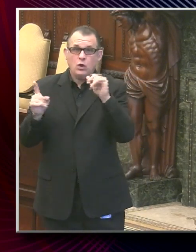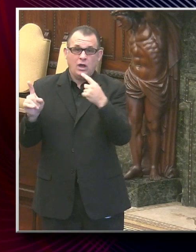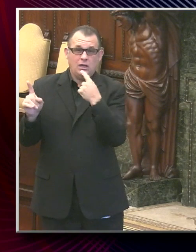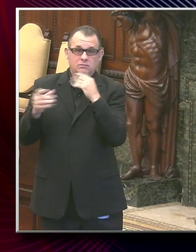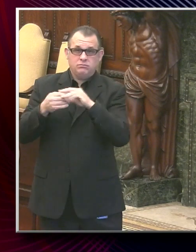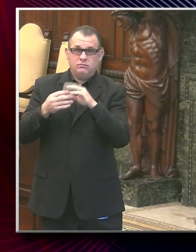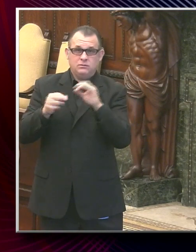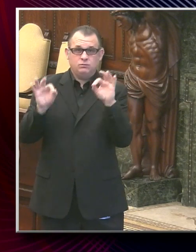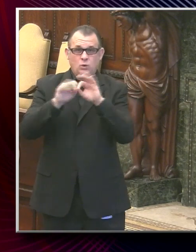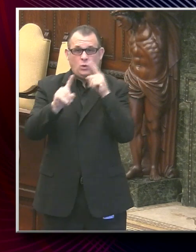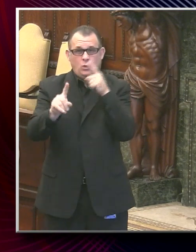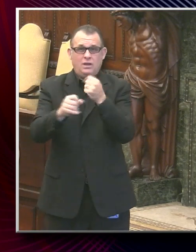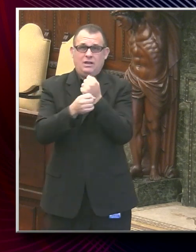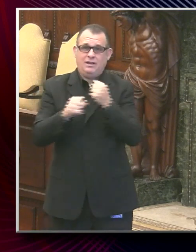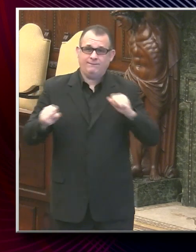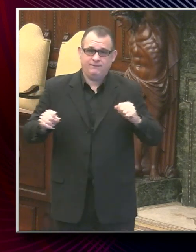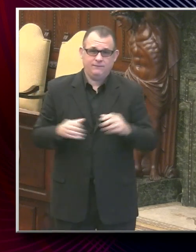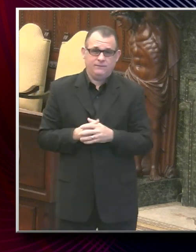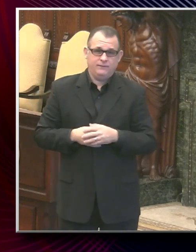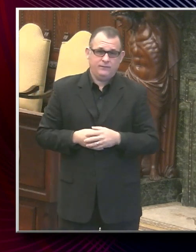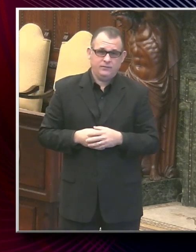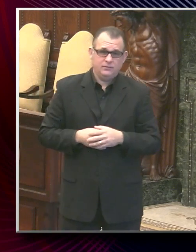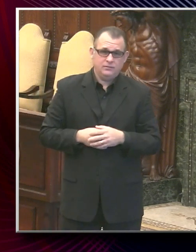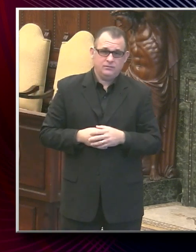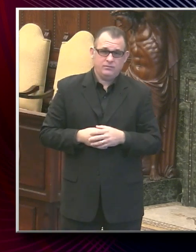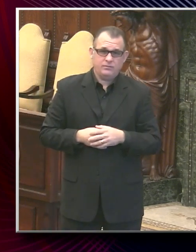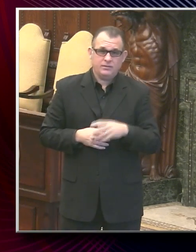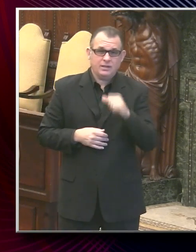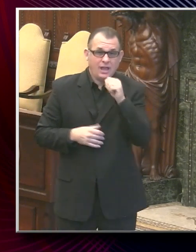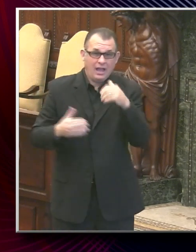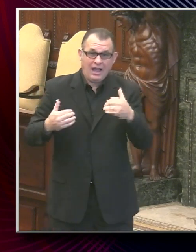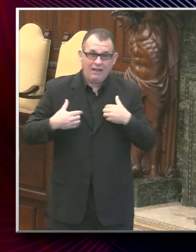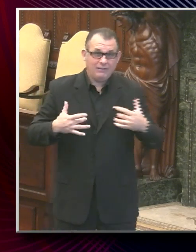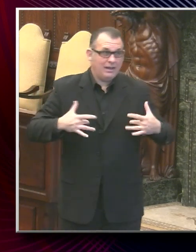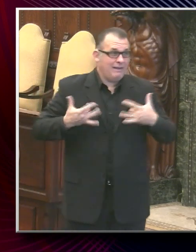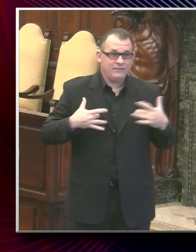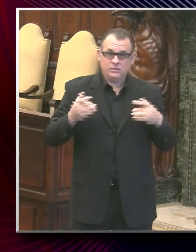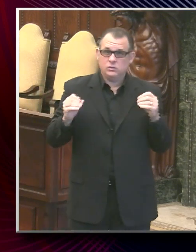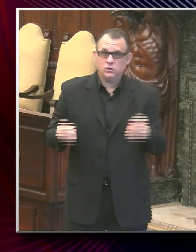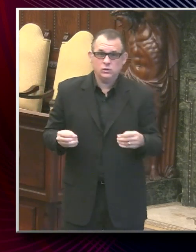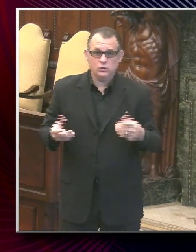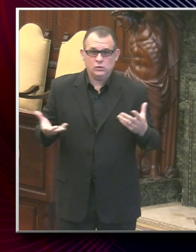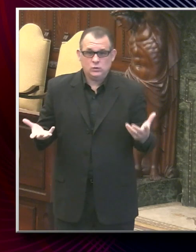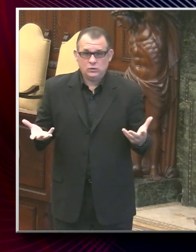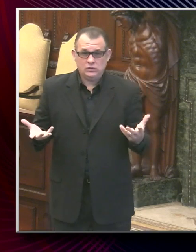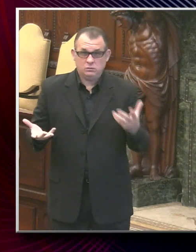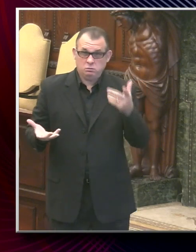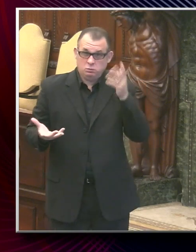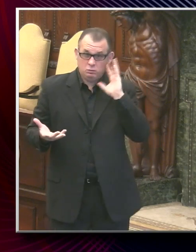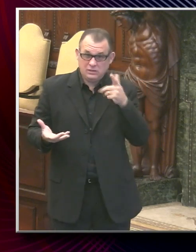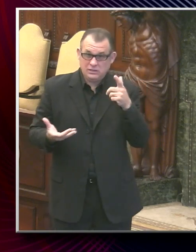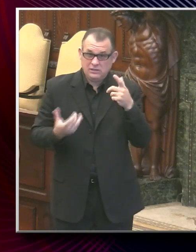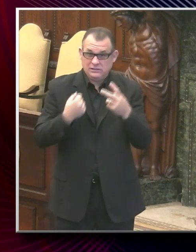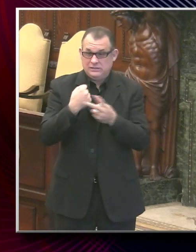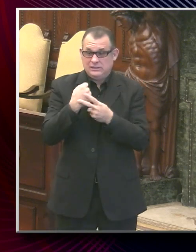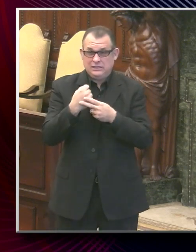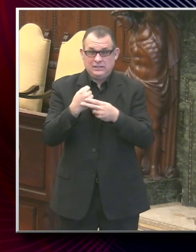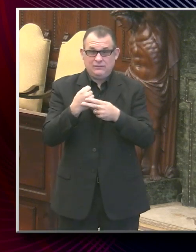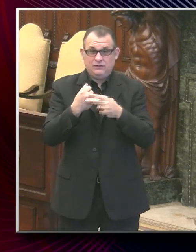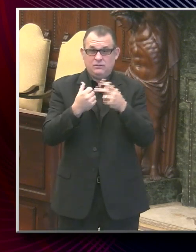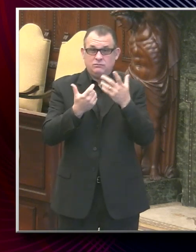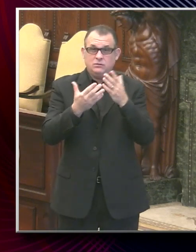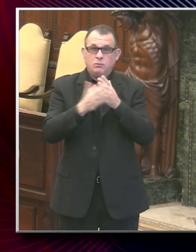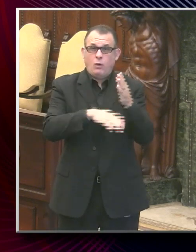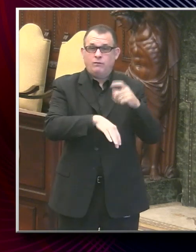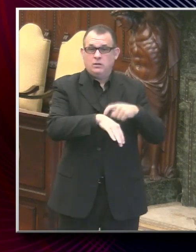for us. Certainly not having these events, however disappointing they are, will save the city some overtime, mostly